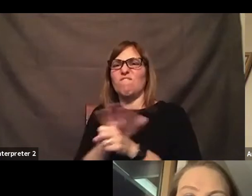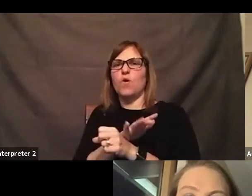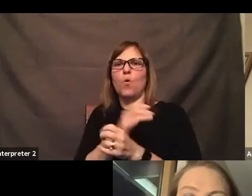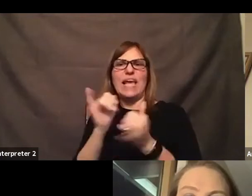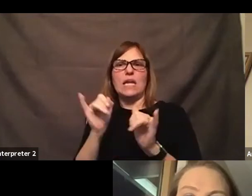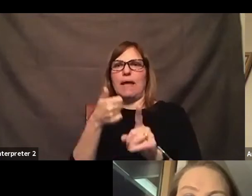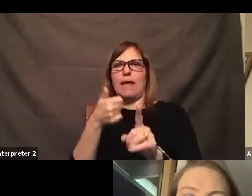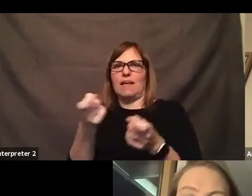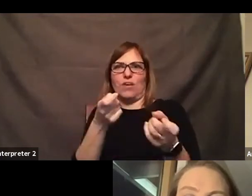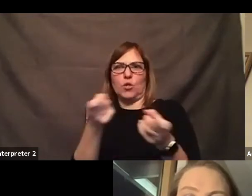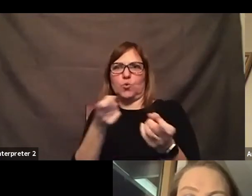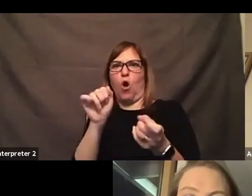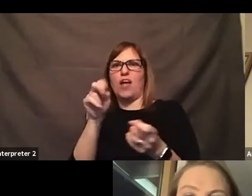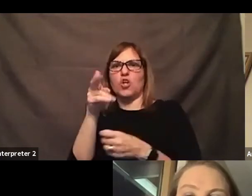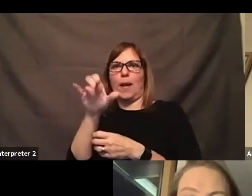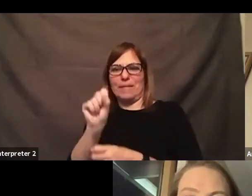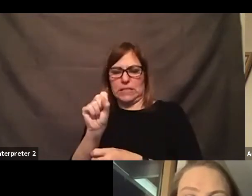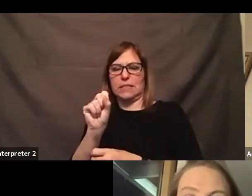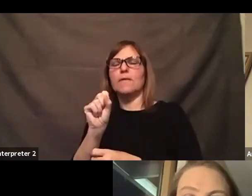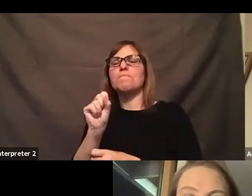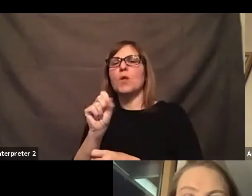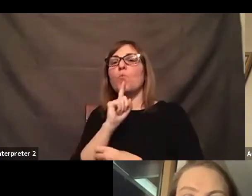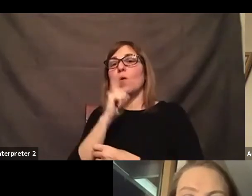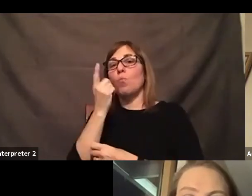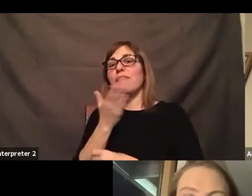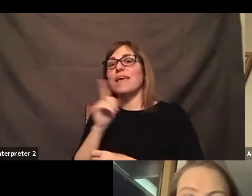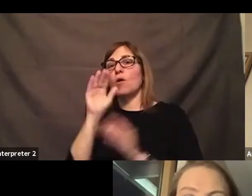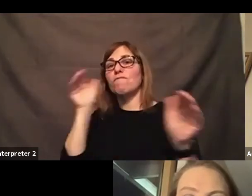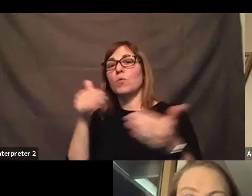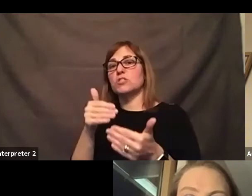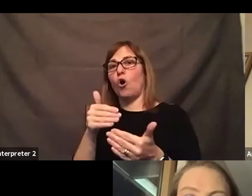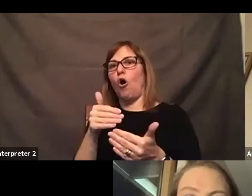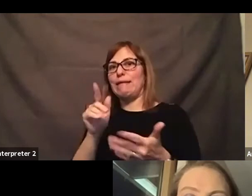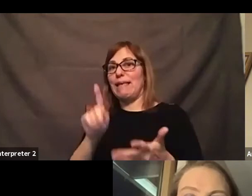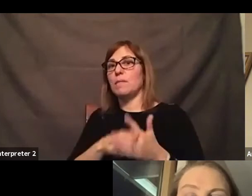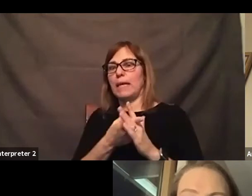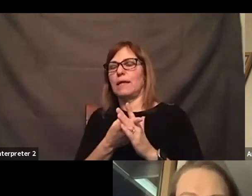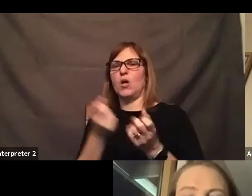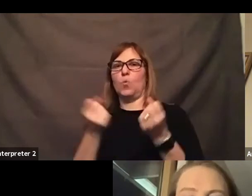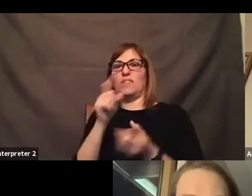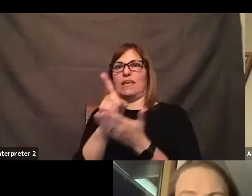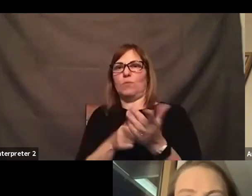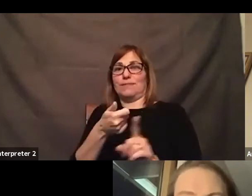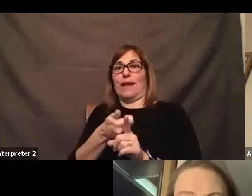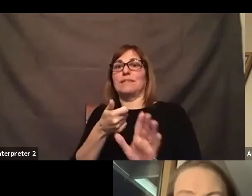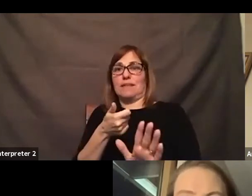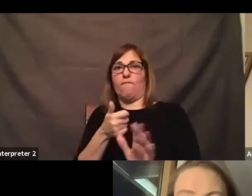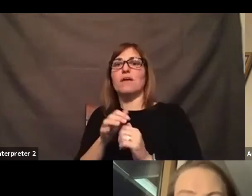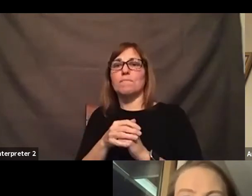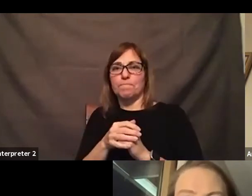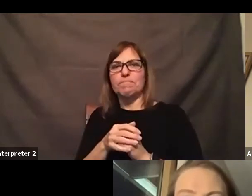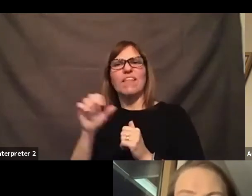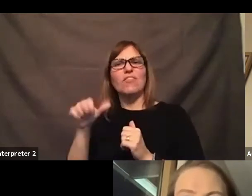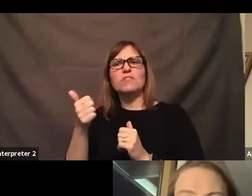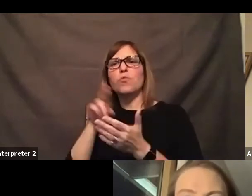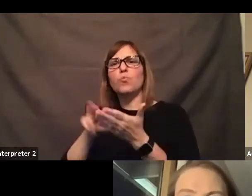of the things that they're focusing heavily on right from the beginning is the vehicle design itself. And there's other research teams